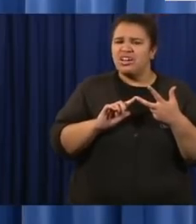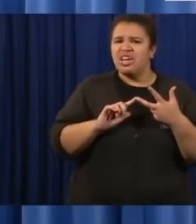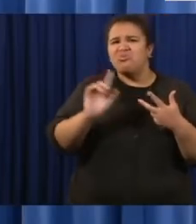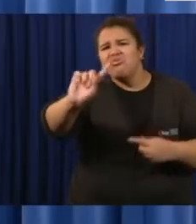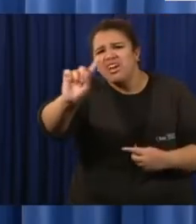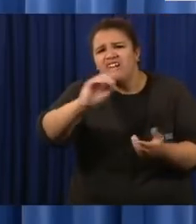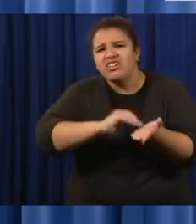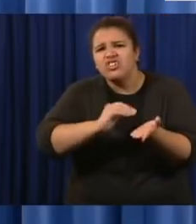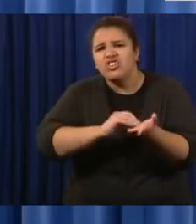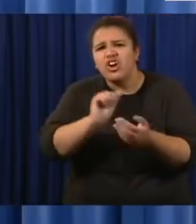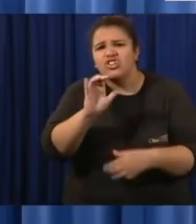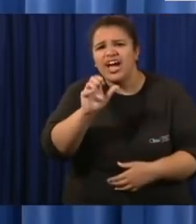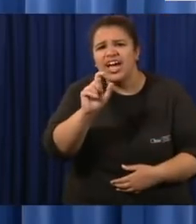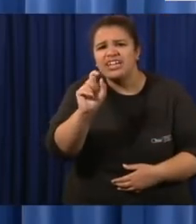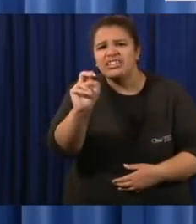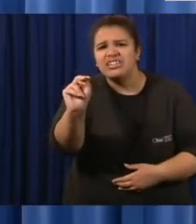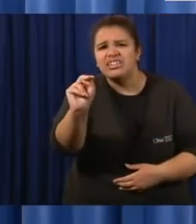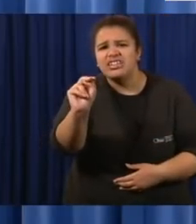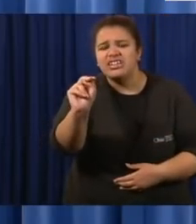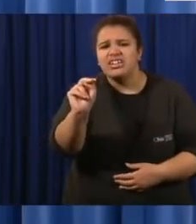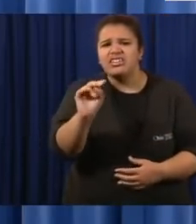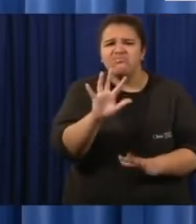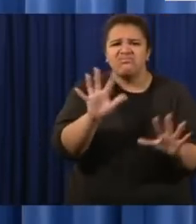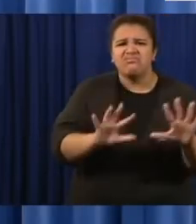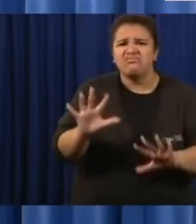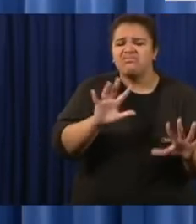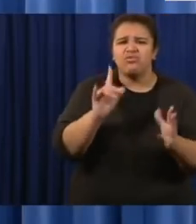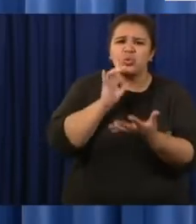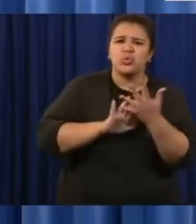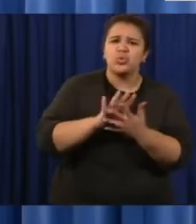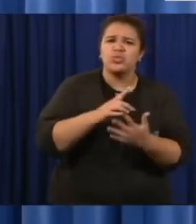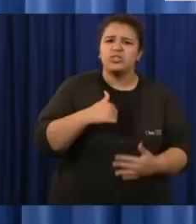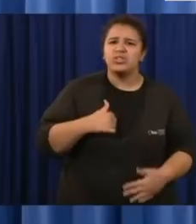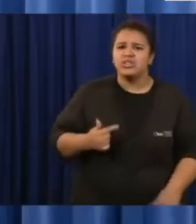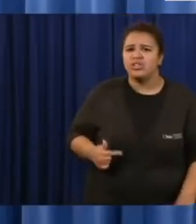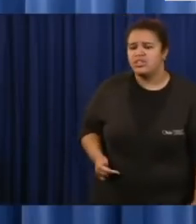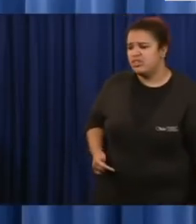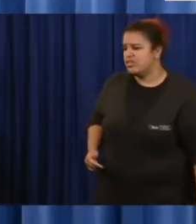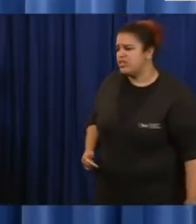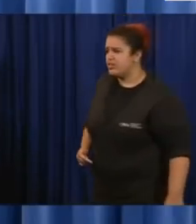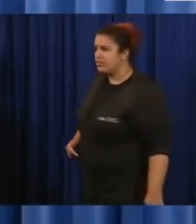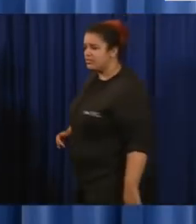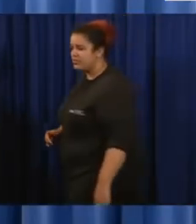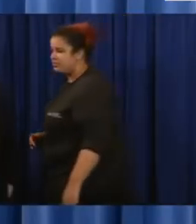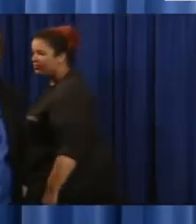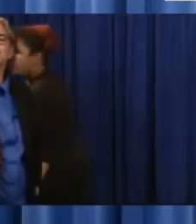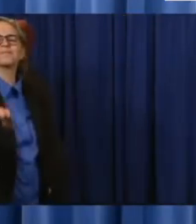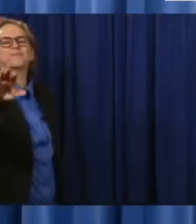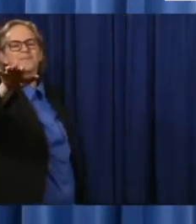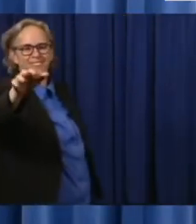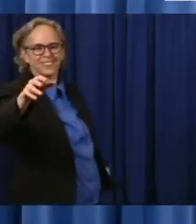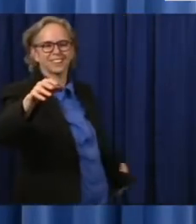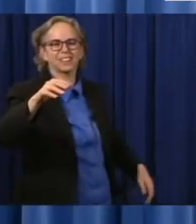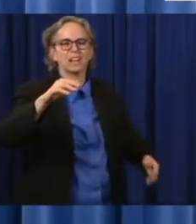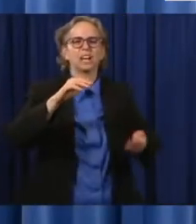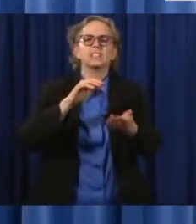Dr. Acton was not feeling well today. I found that out as I was coming in because I had talked to her earlier